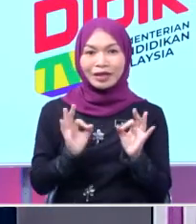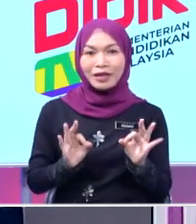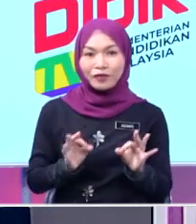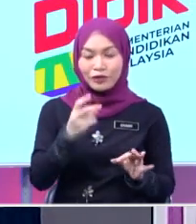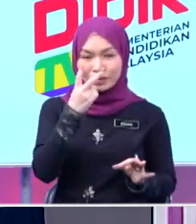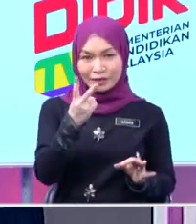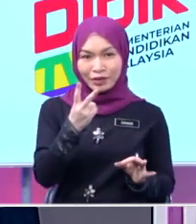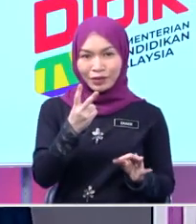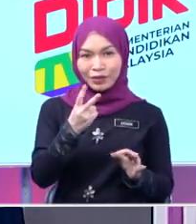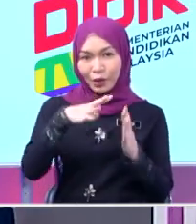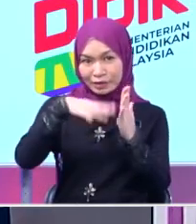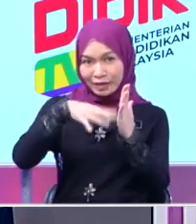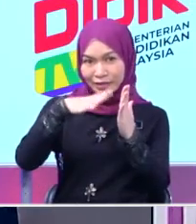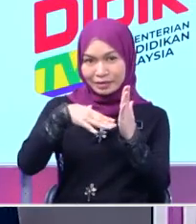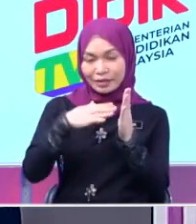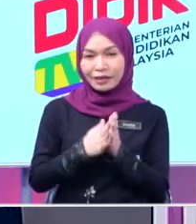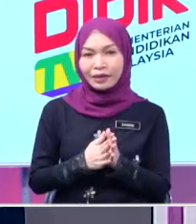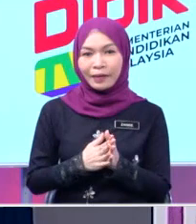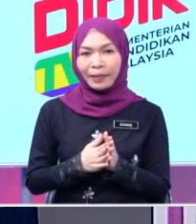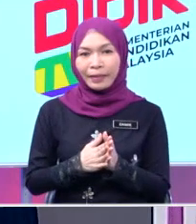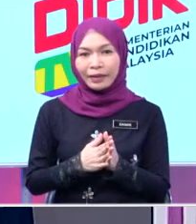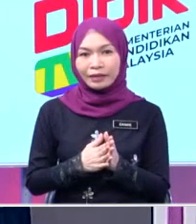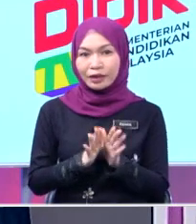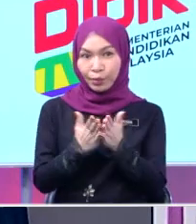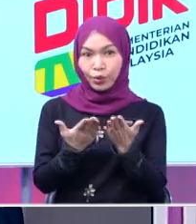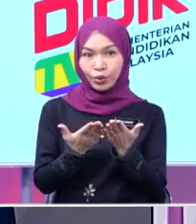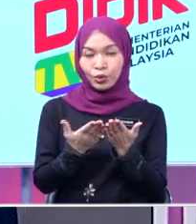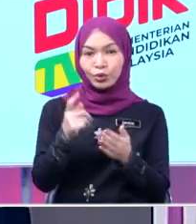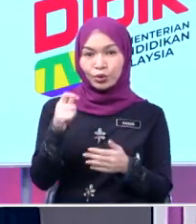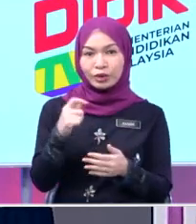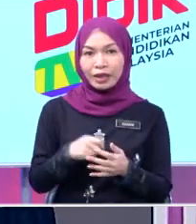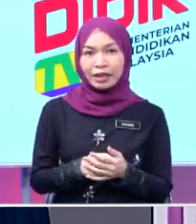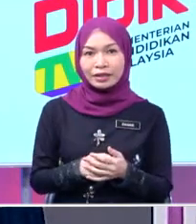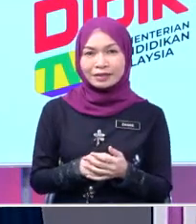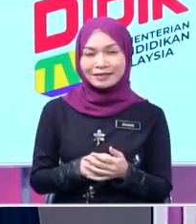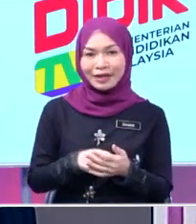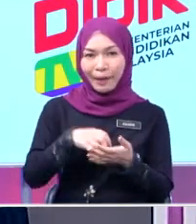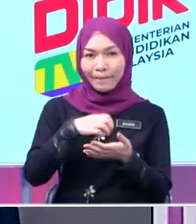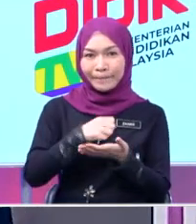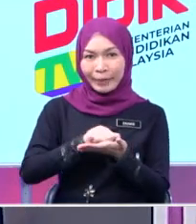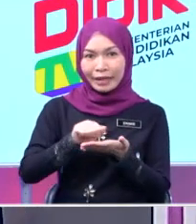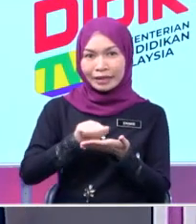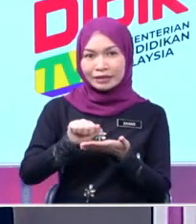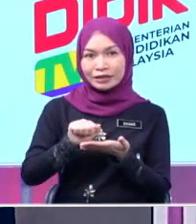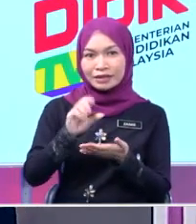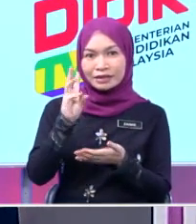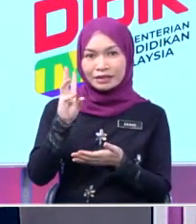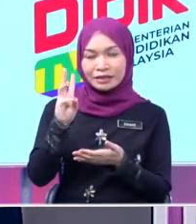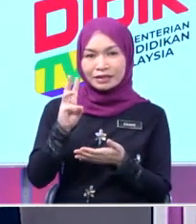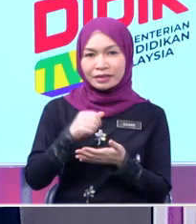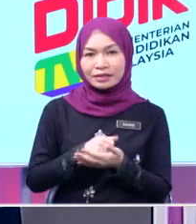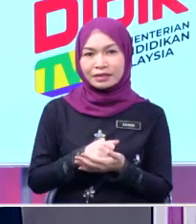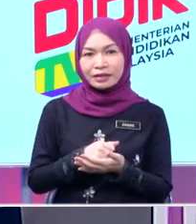your textbook, it's on page 66, your download textbook. So here's a sample essay of